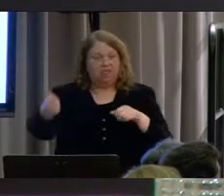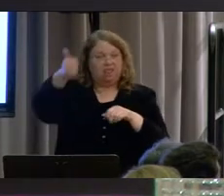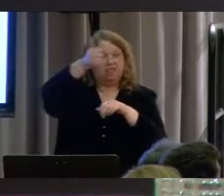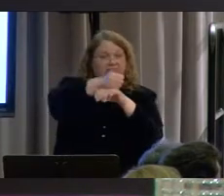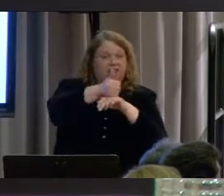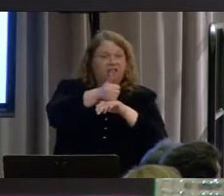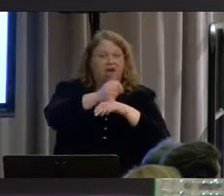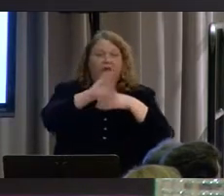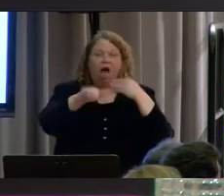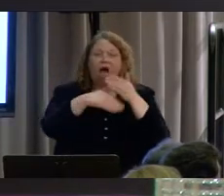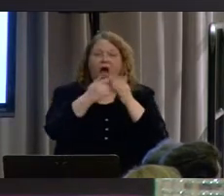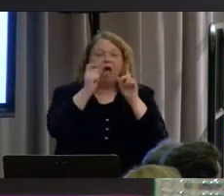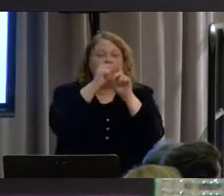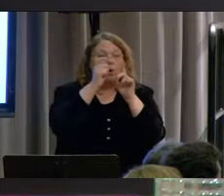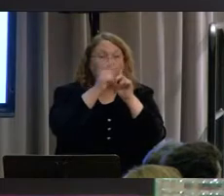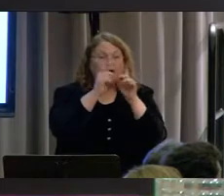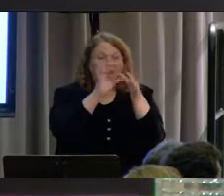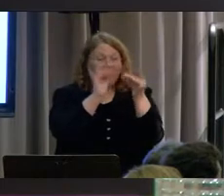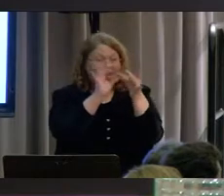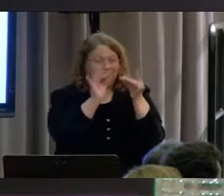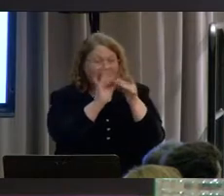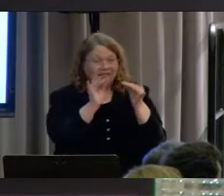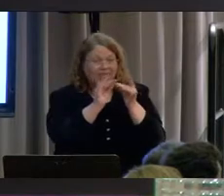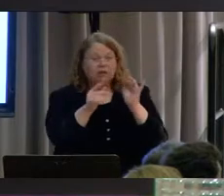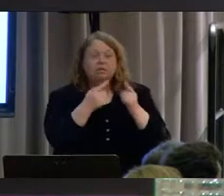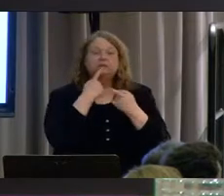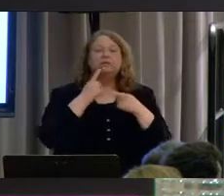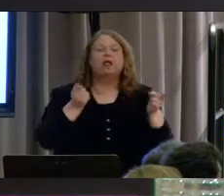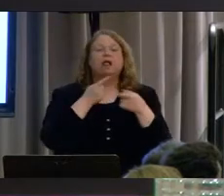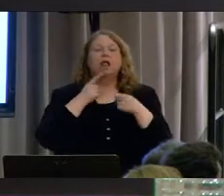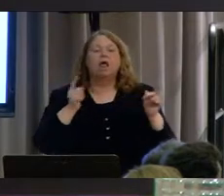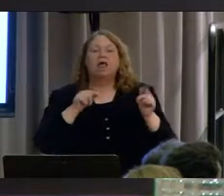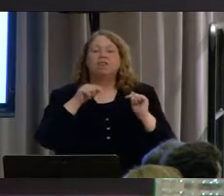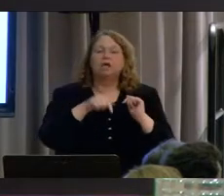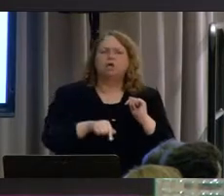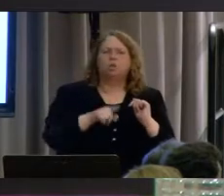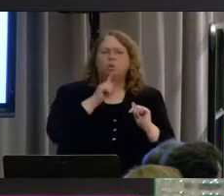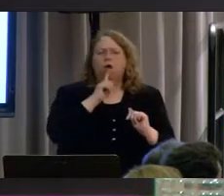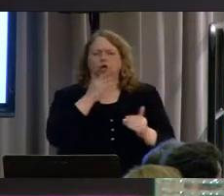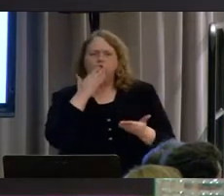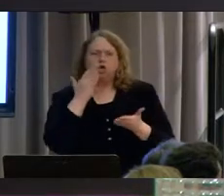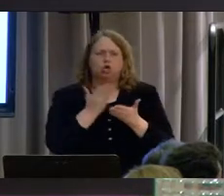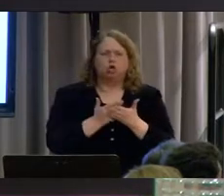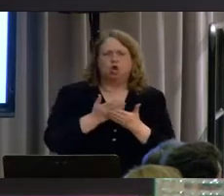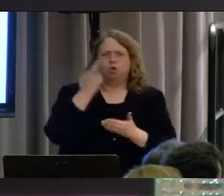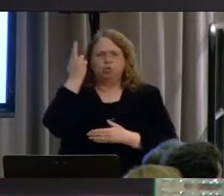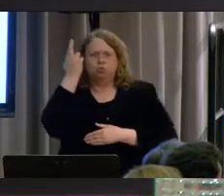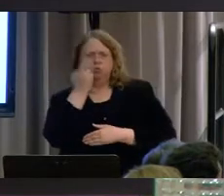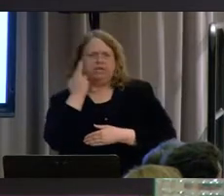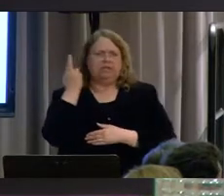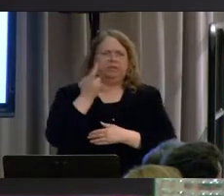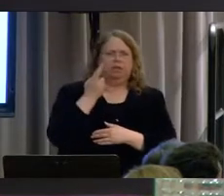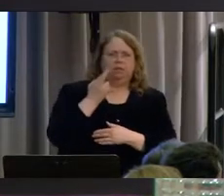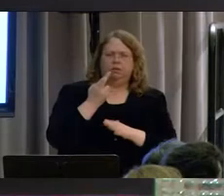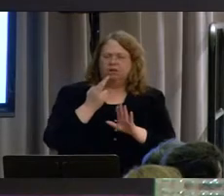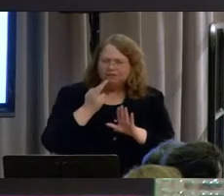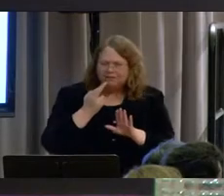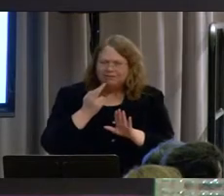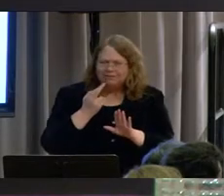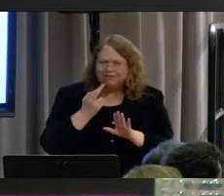and all the words basically around it are declaring that this was a pure and noble cause, this is the early 20th